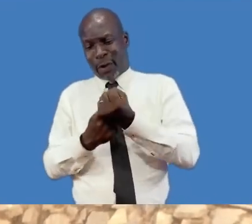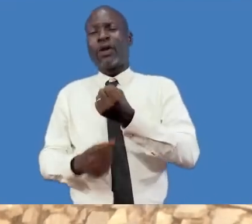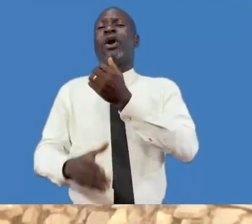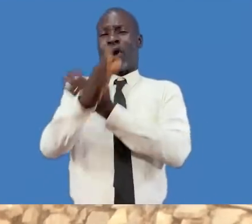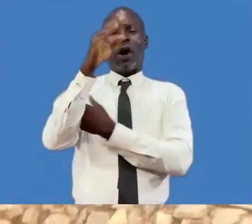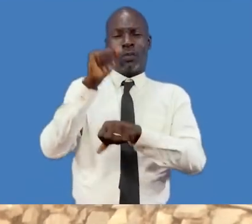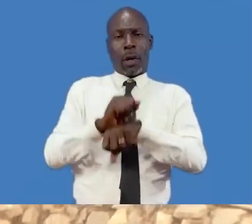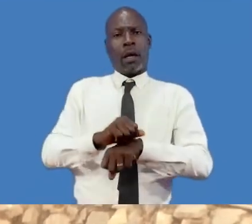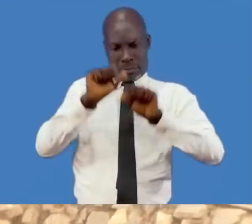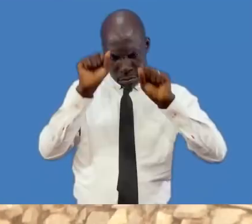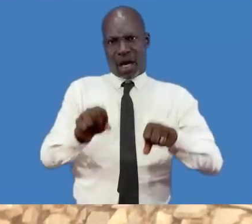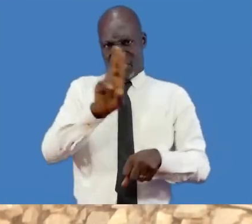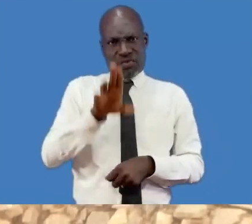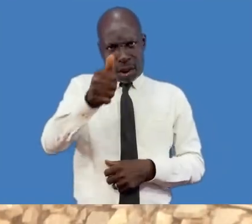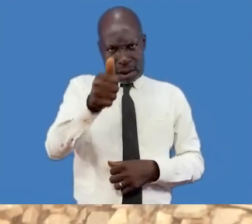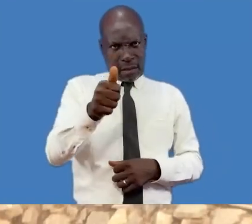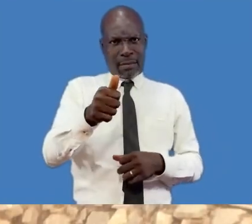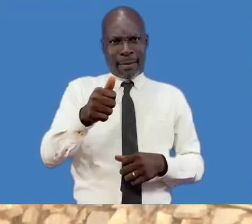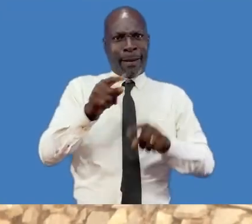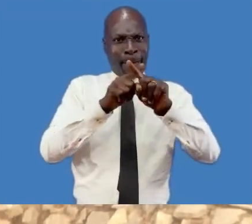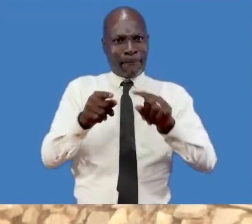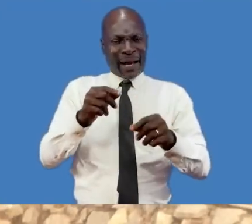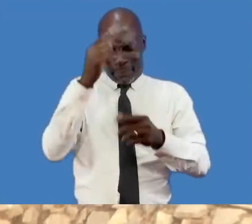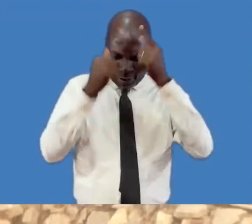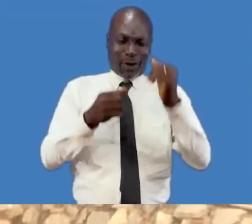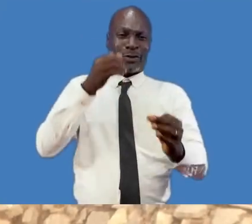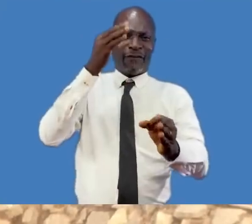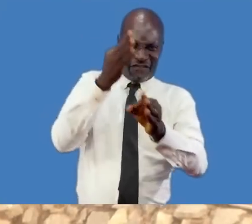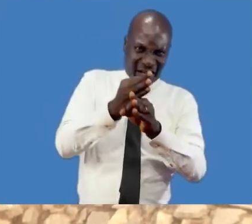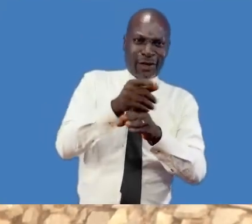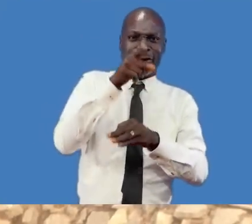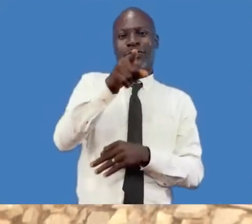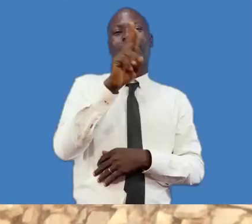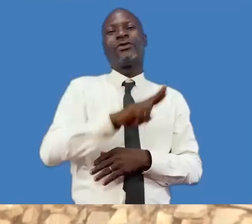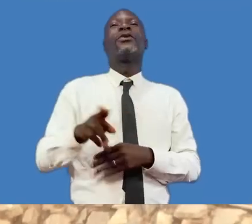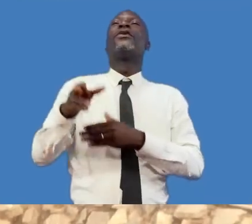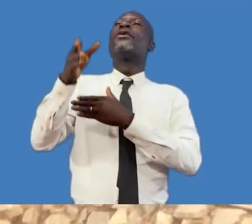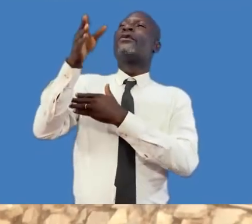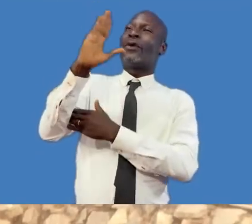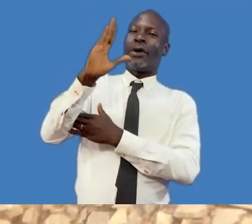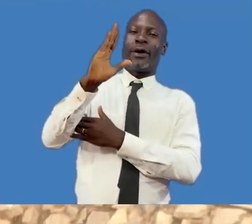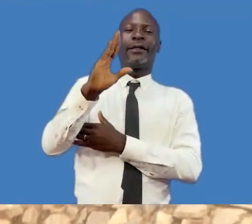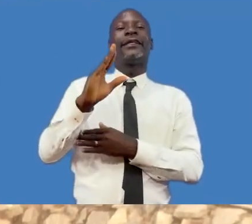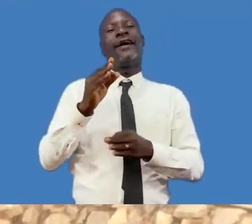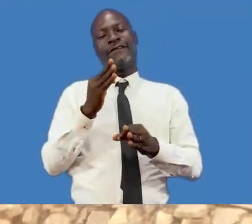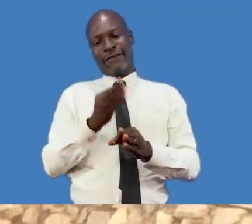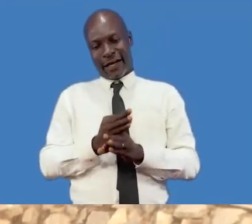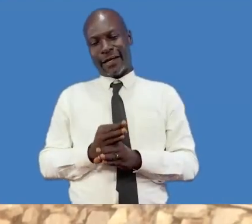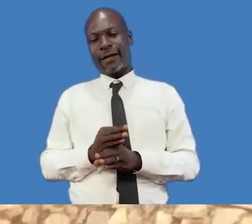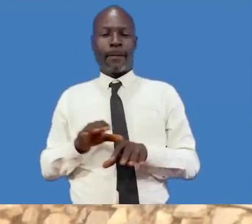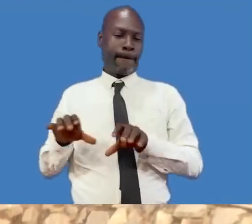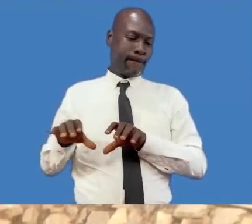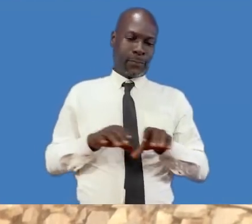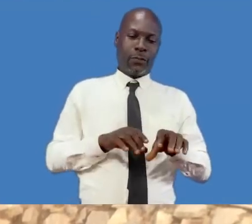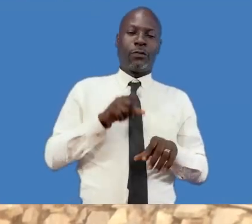wo de ye bibi ma wa wo ho a e be ye me na papa a wo tia me e ti ye gidie no e move yen e ma ye ye niema